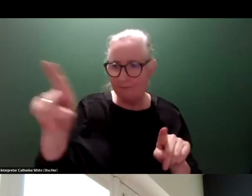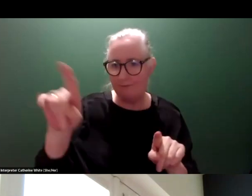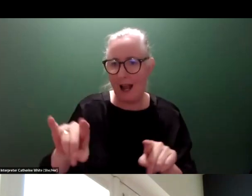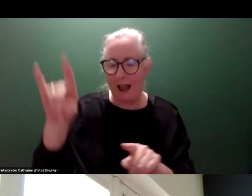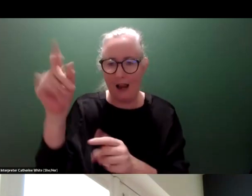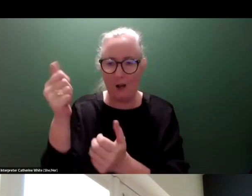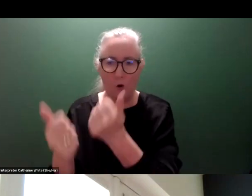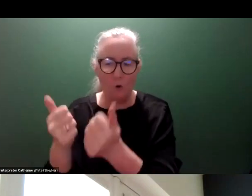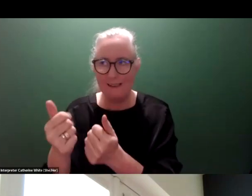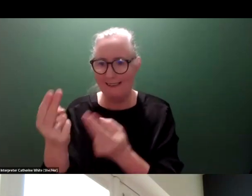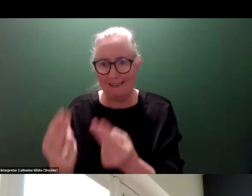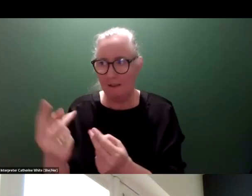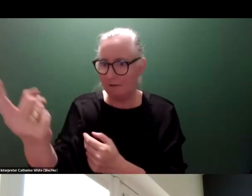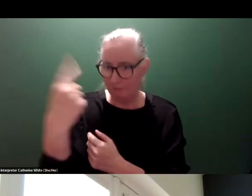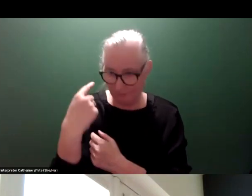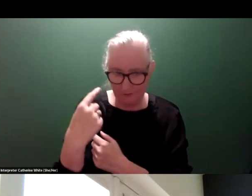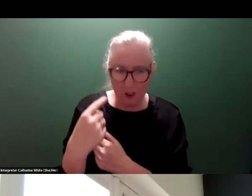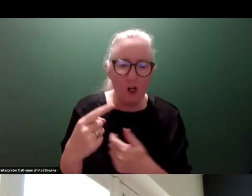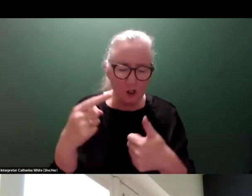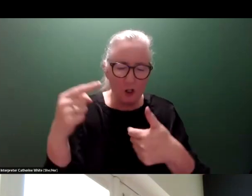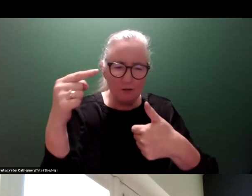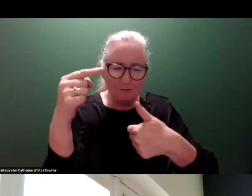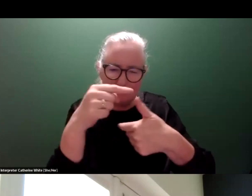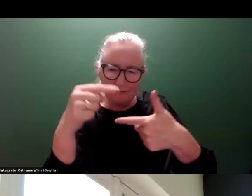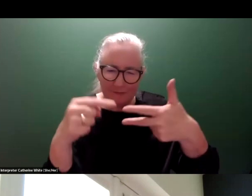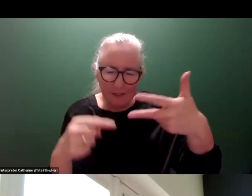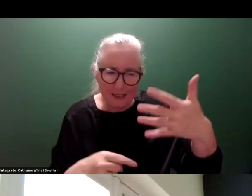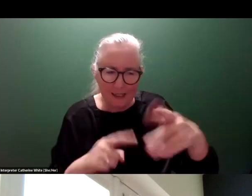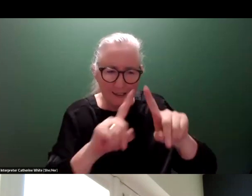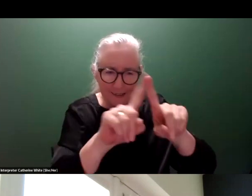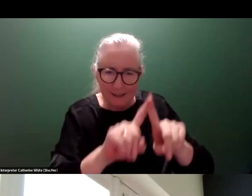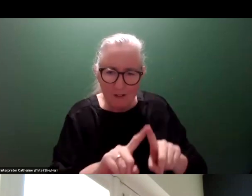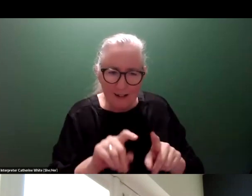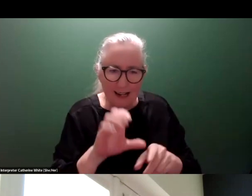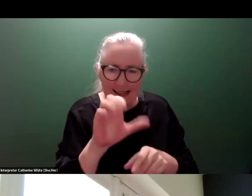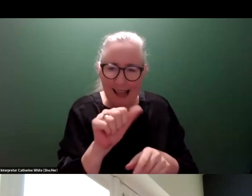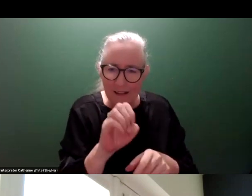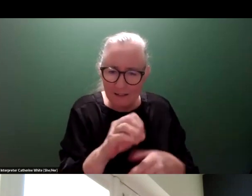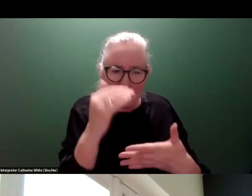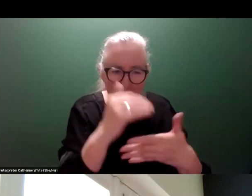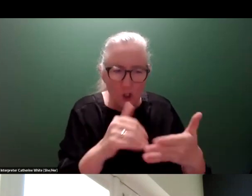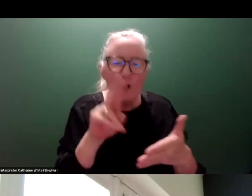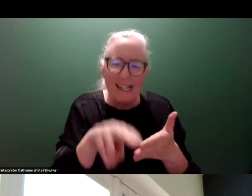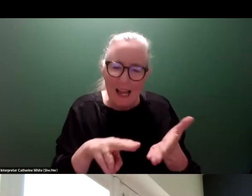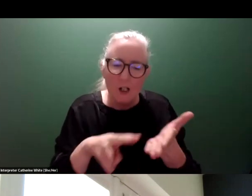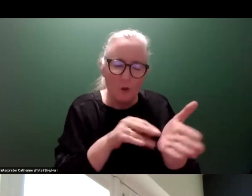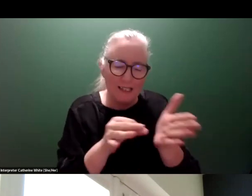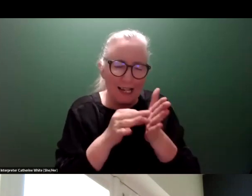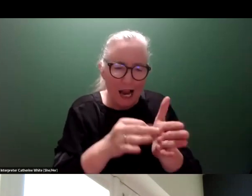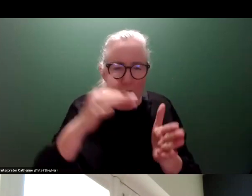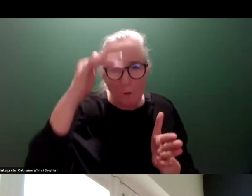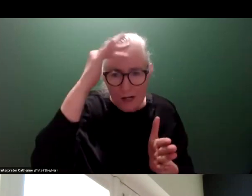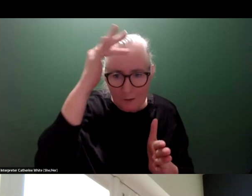will be needed. But we think in the vast majority of cases, it will be possible to use the guiding principles and to ensure